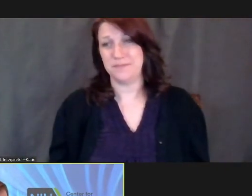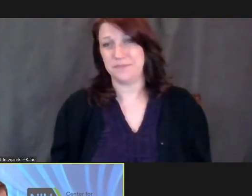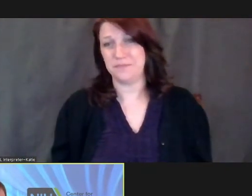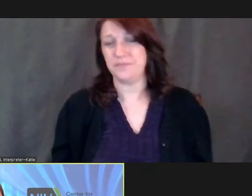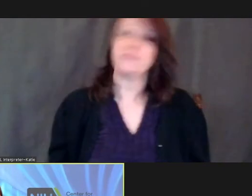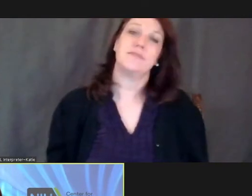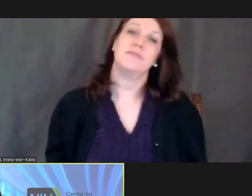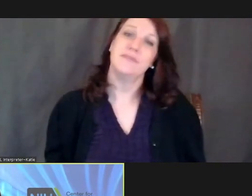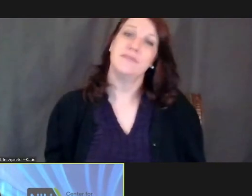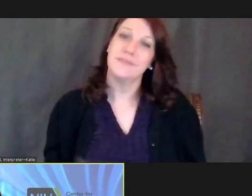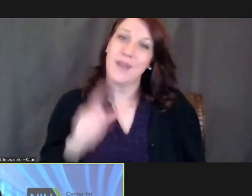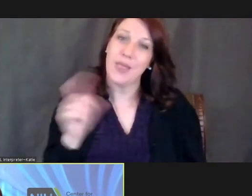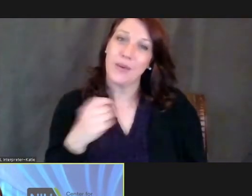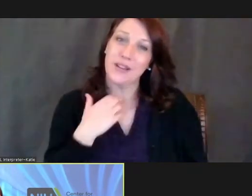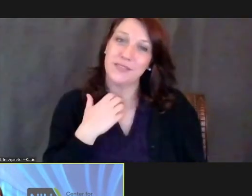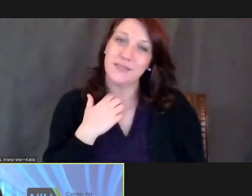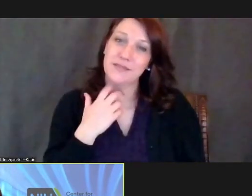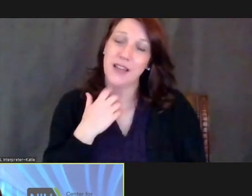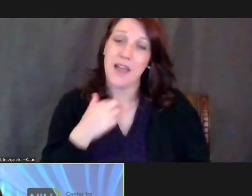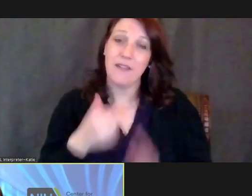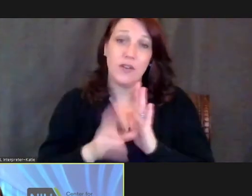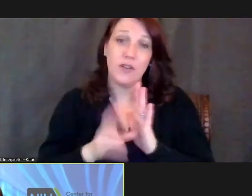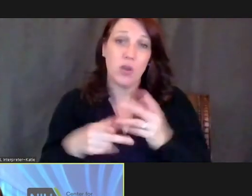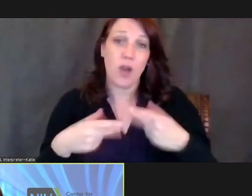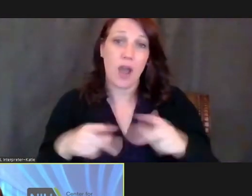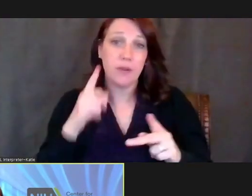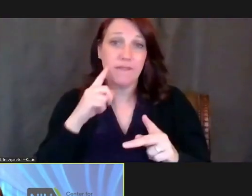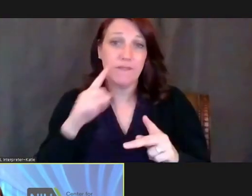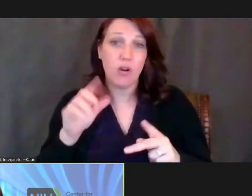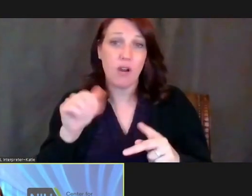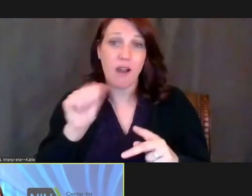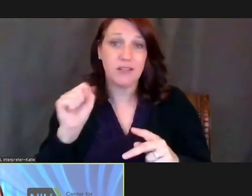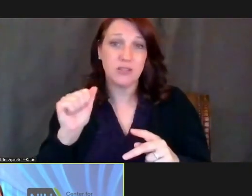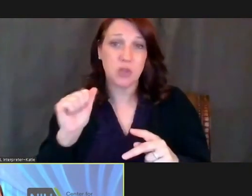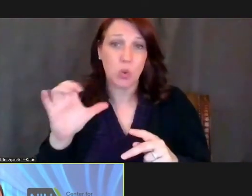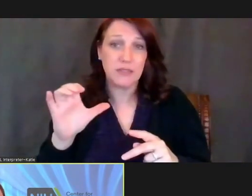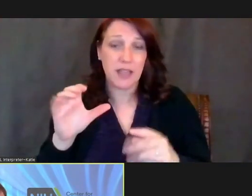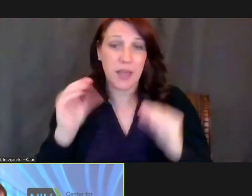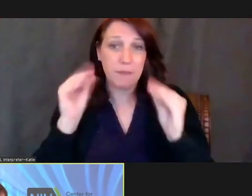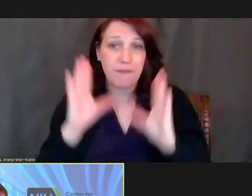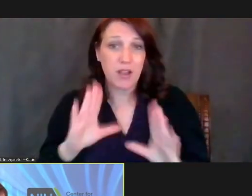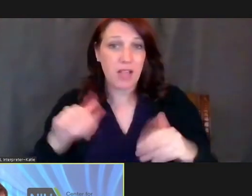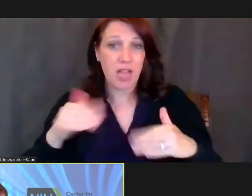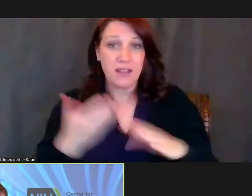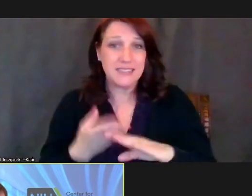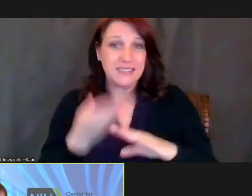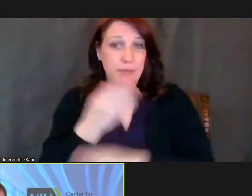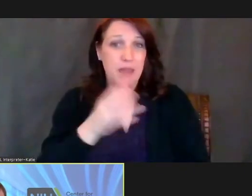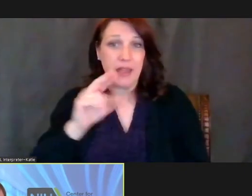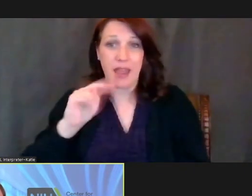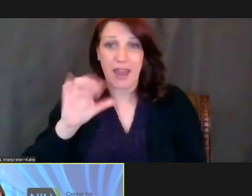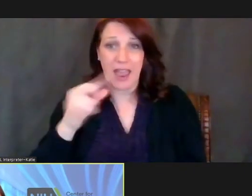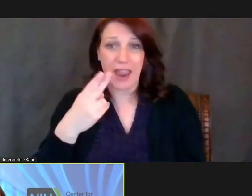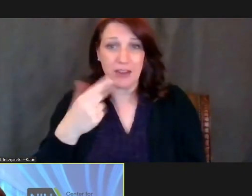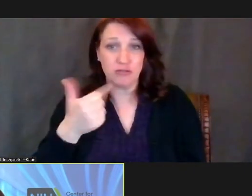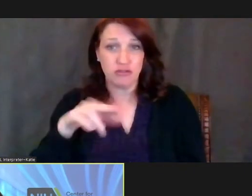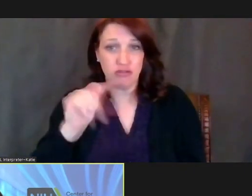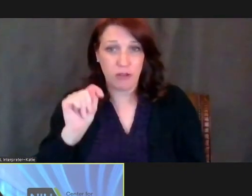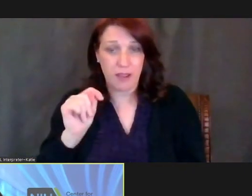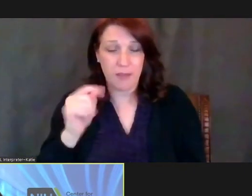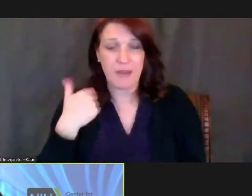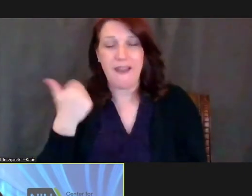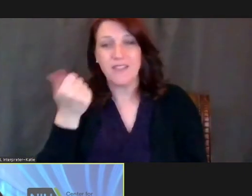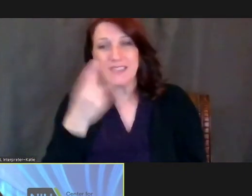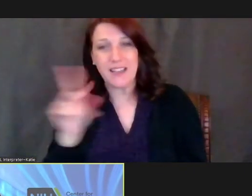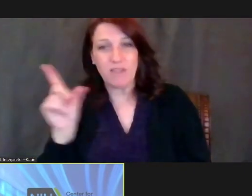Another question, are there review opportunities for associate professors who have not yet submitted an NIH grant, but who have several